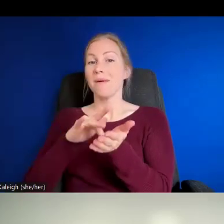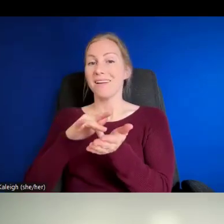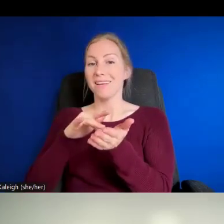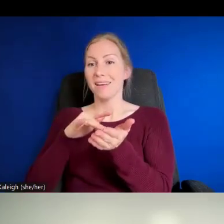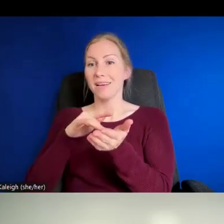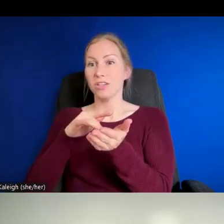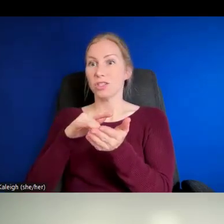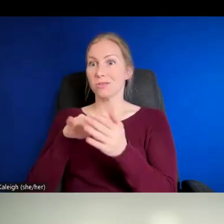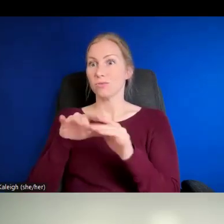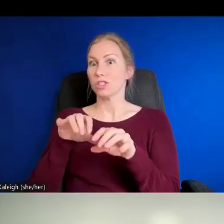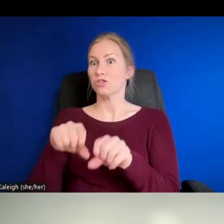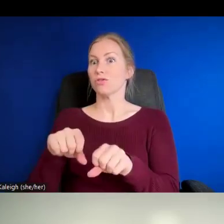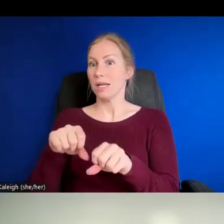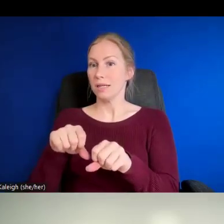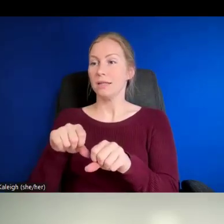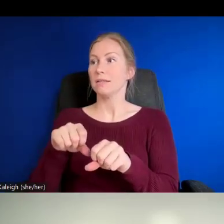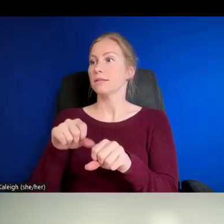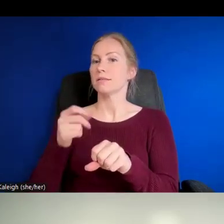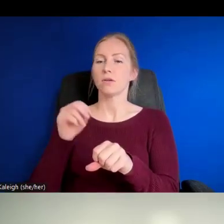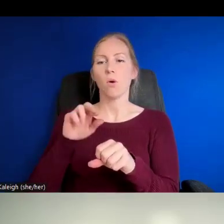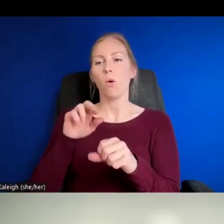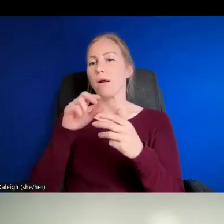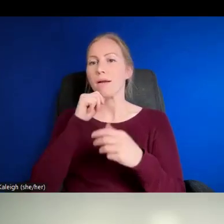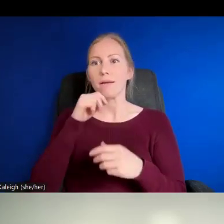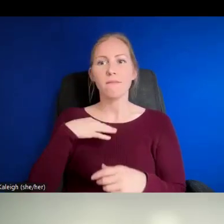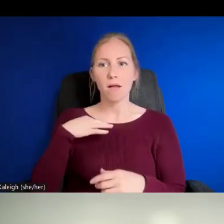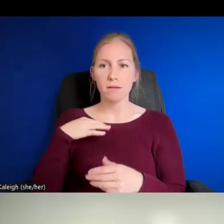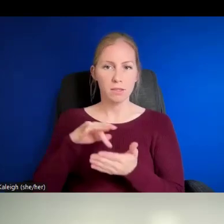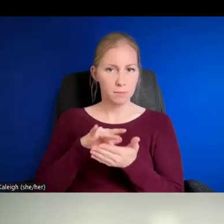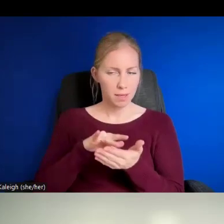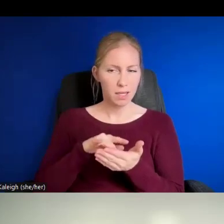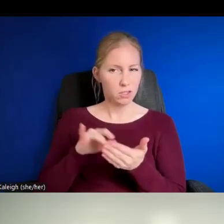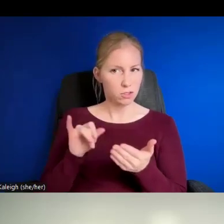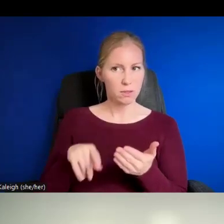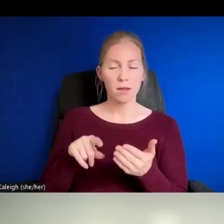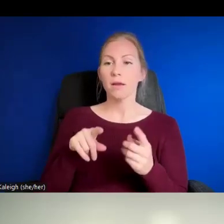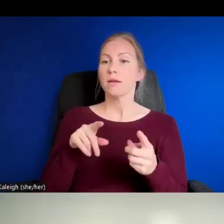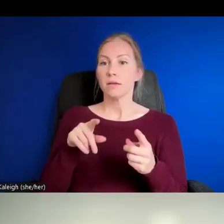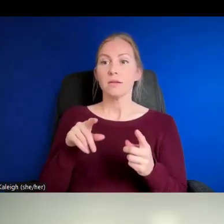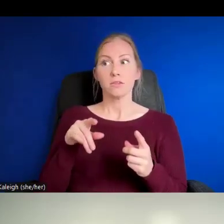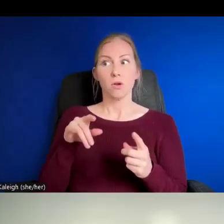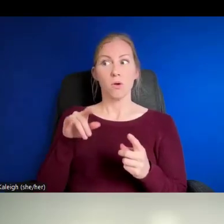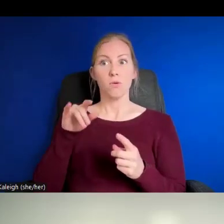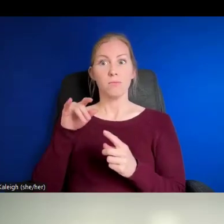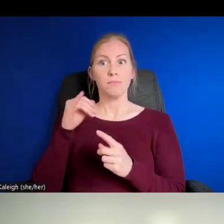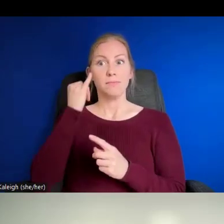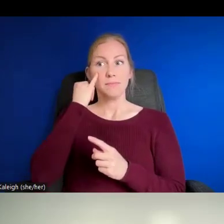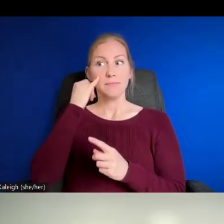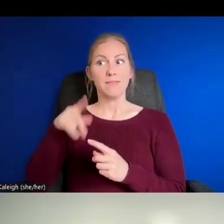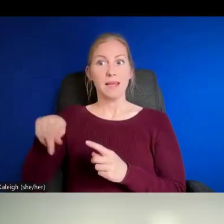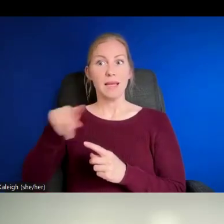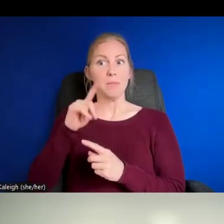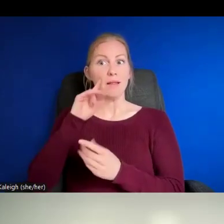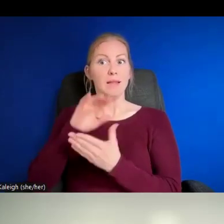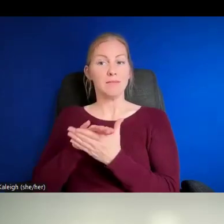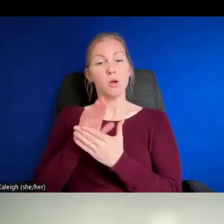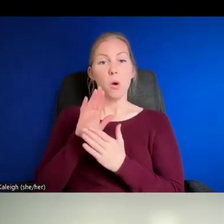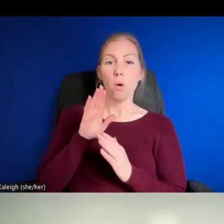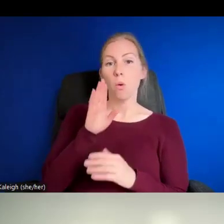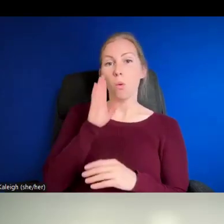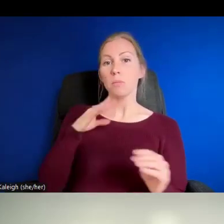medication restraint or involuntary medication would be helpful